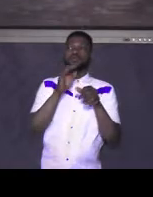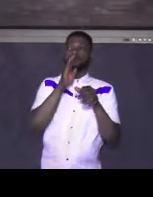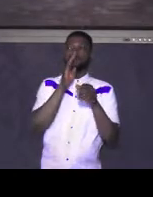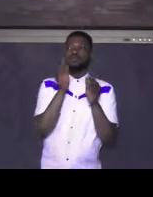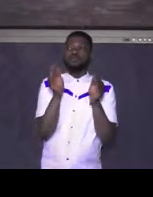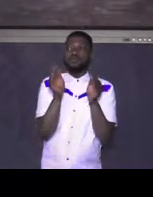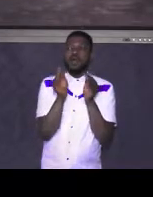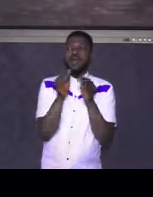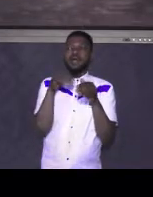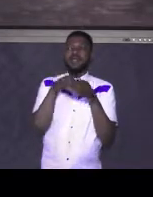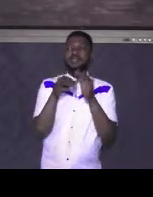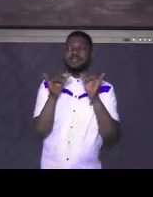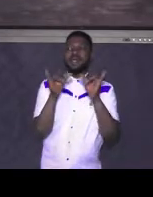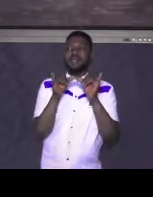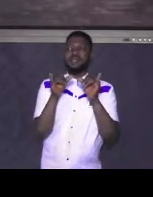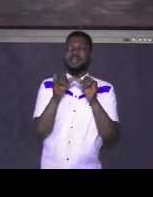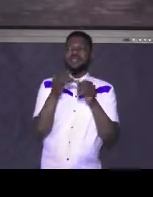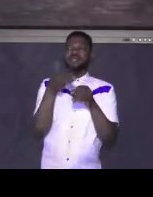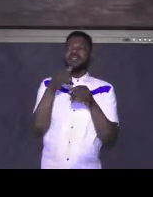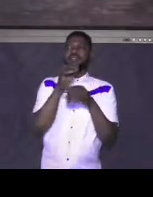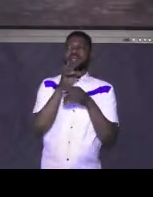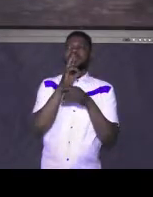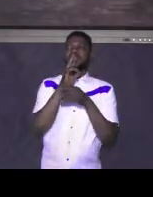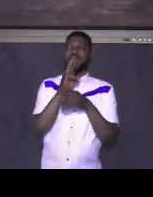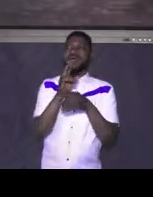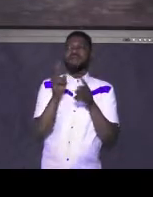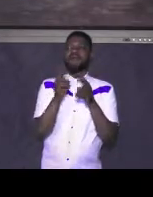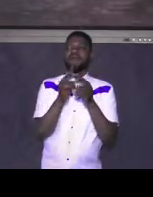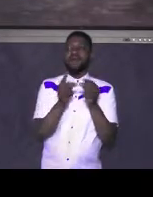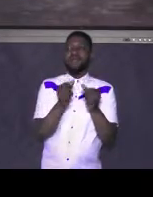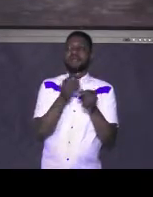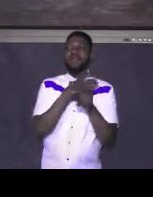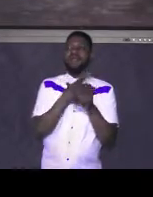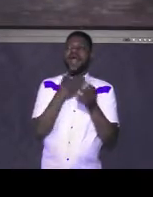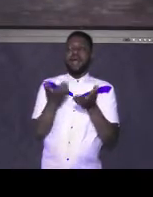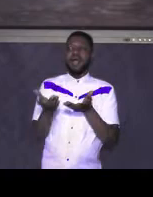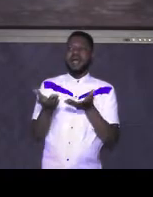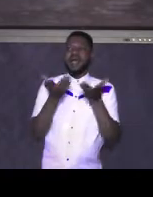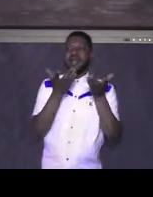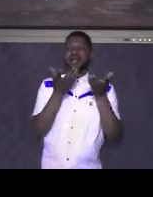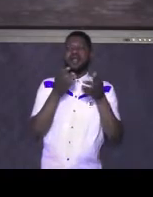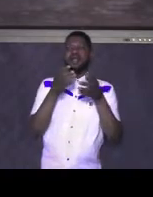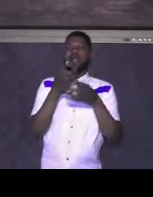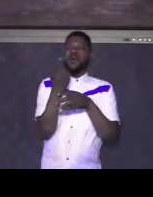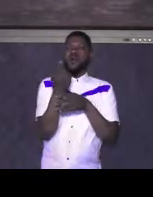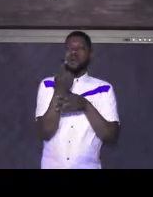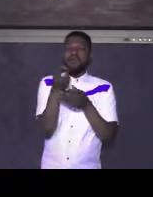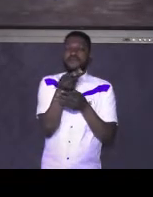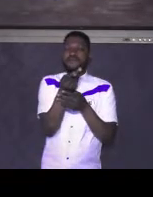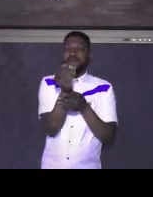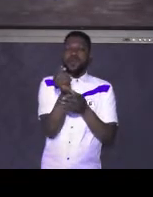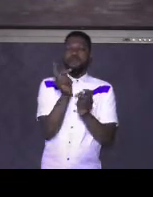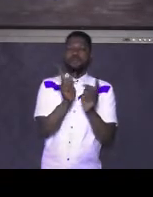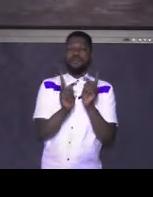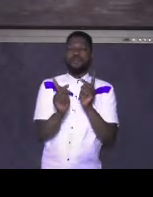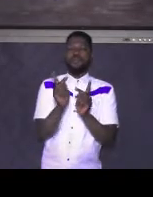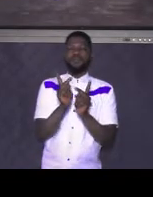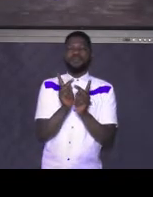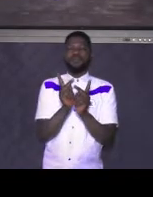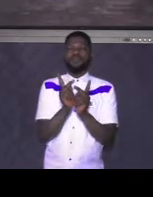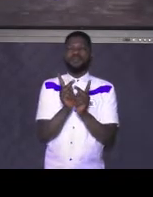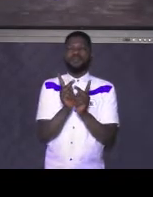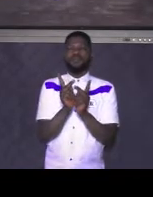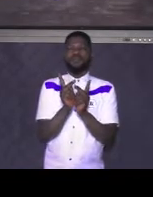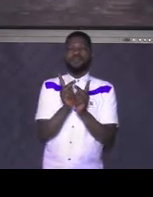aeroplanes, but could be smaller in size. They are very fast and carry only